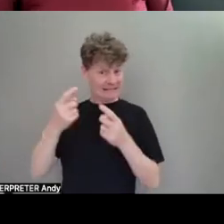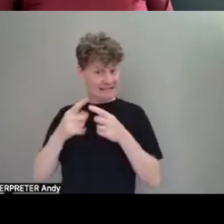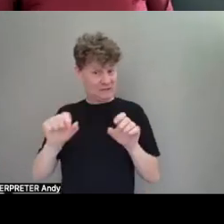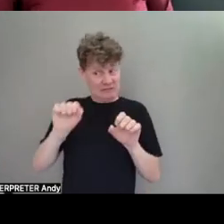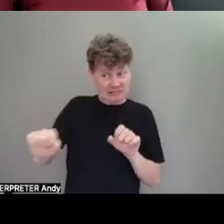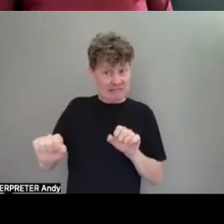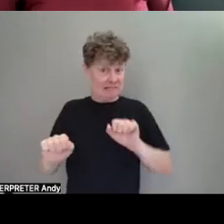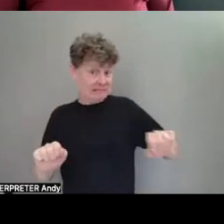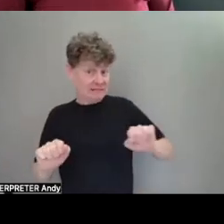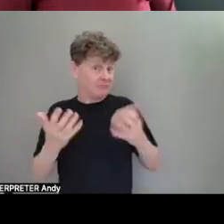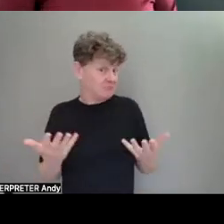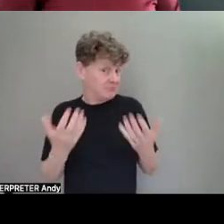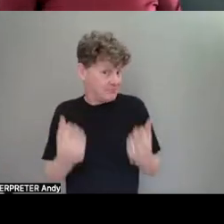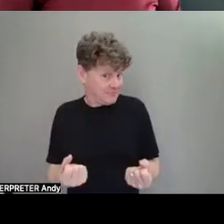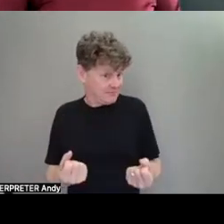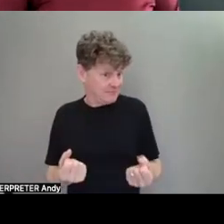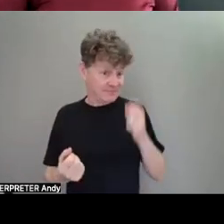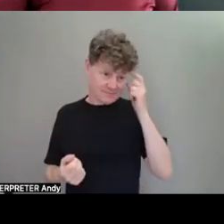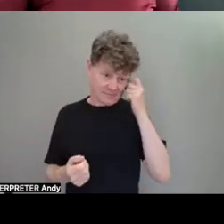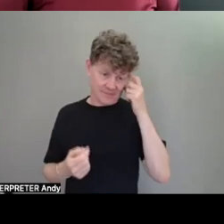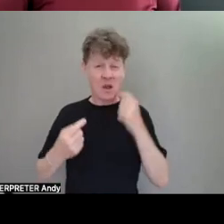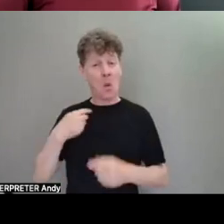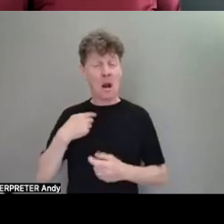So here we estimated the same network